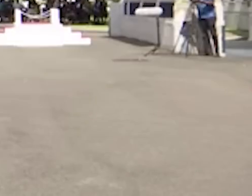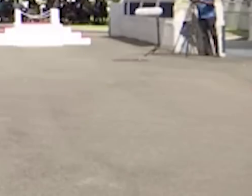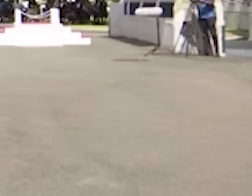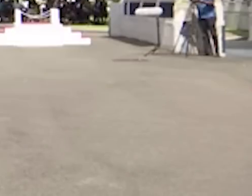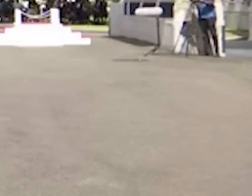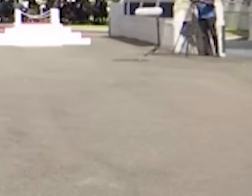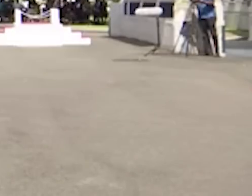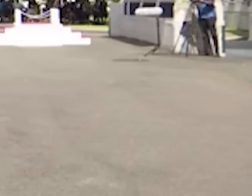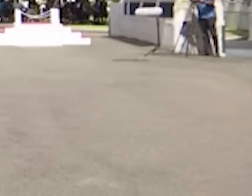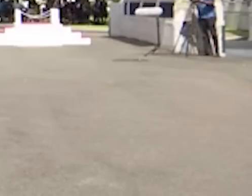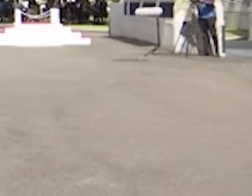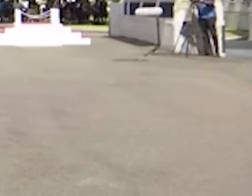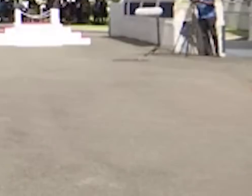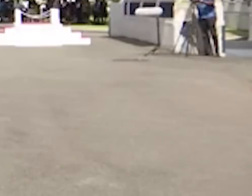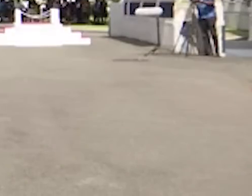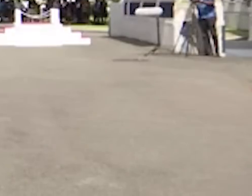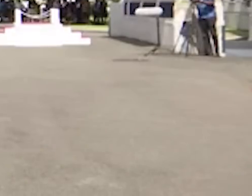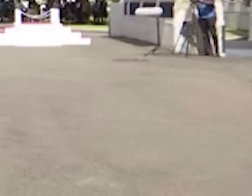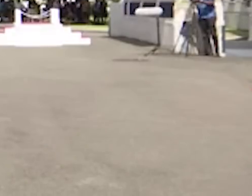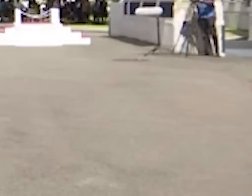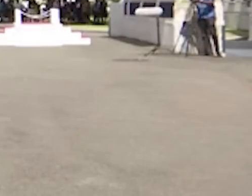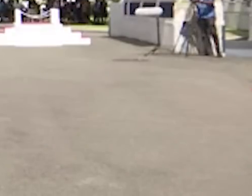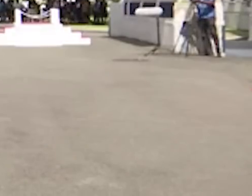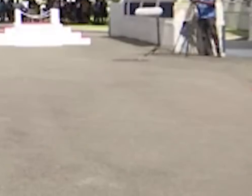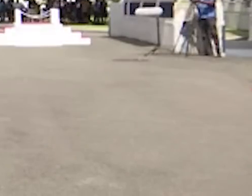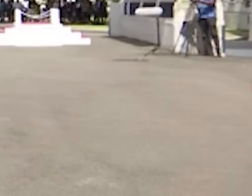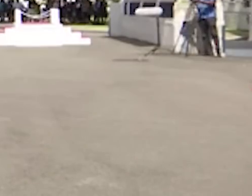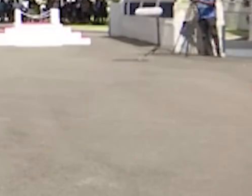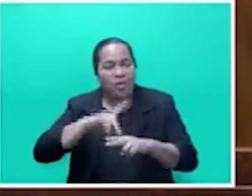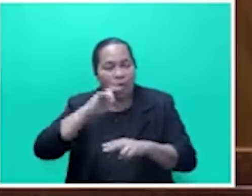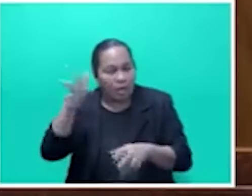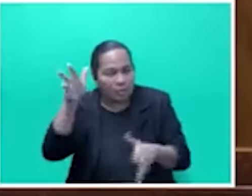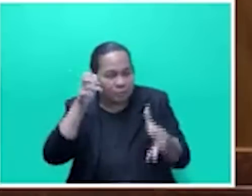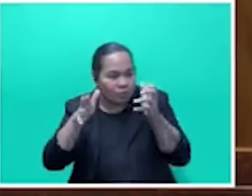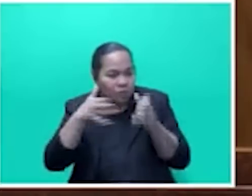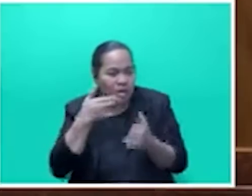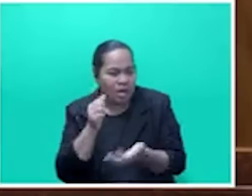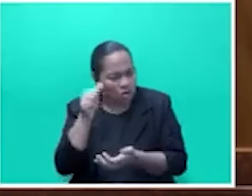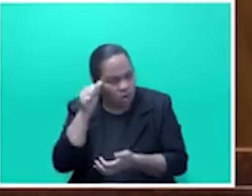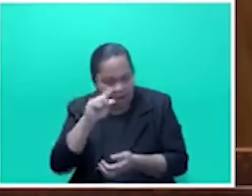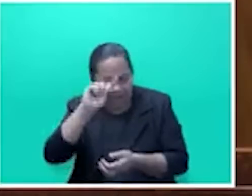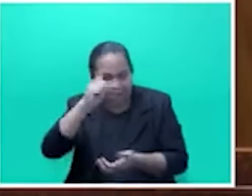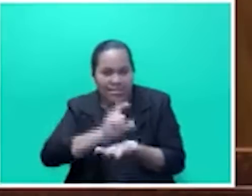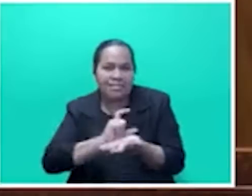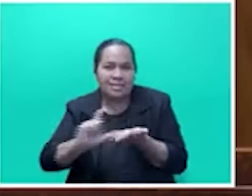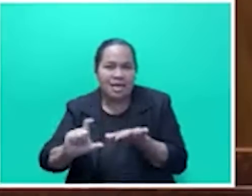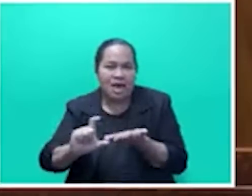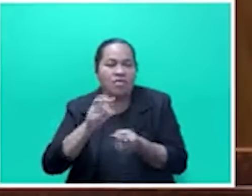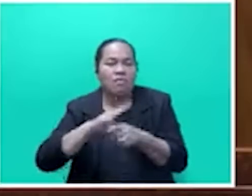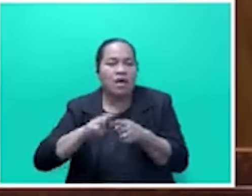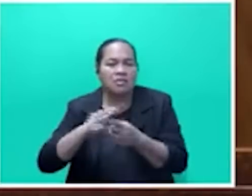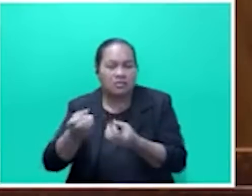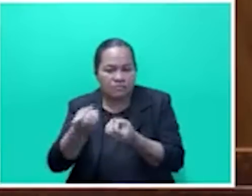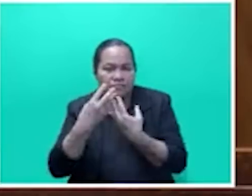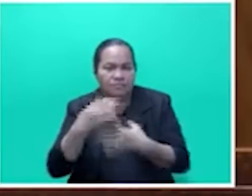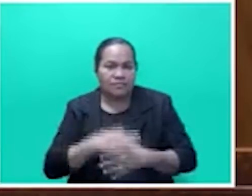will be announced so that the people of Fiji are well informed of actions taken by the coalition government. The Honourable